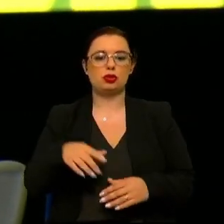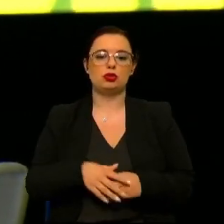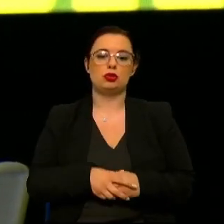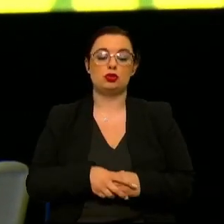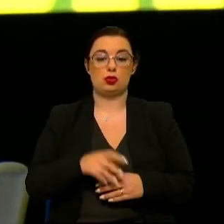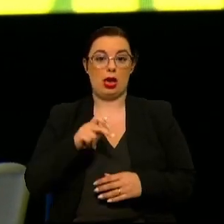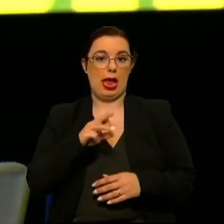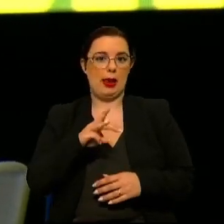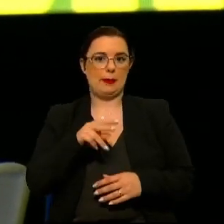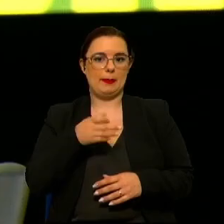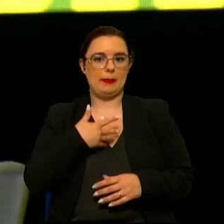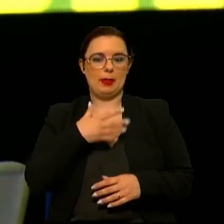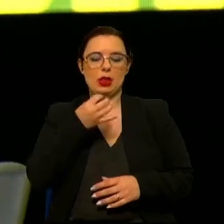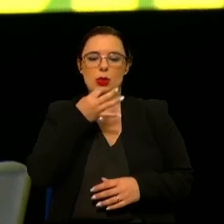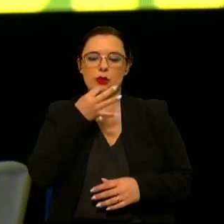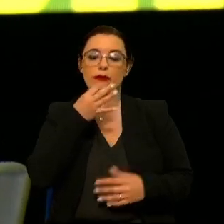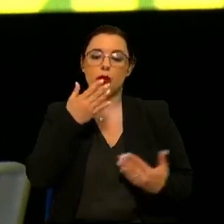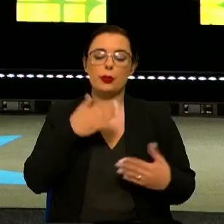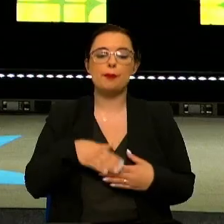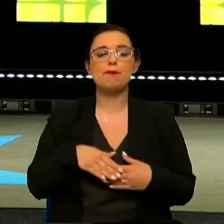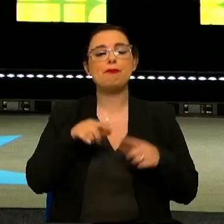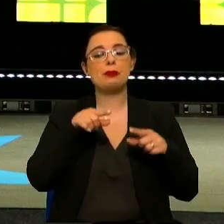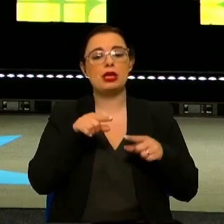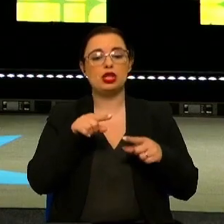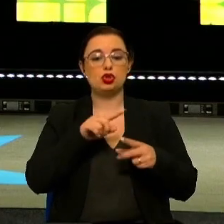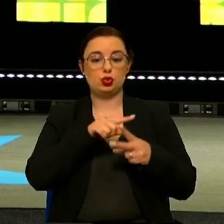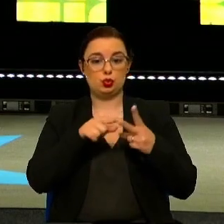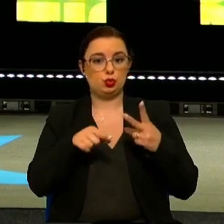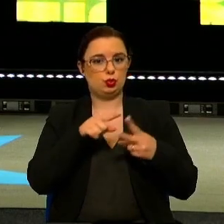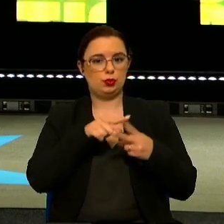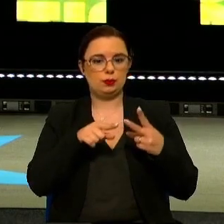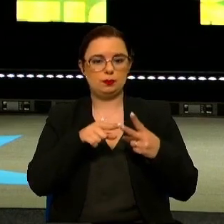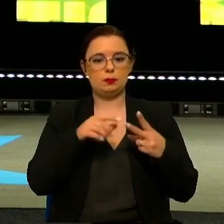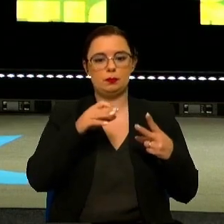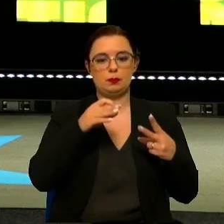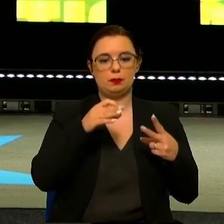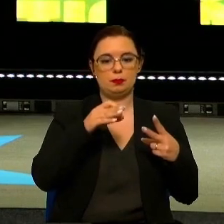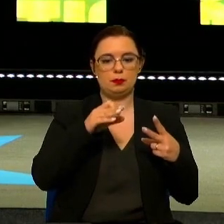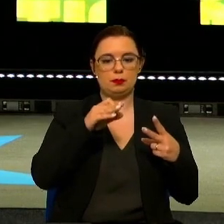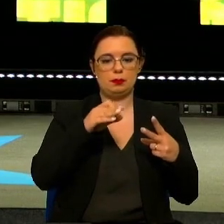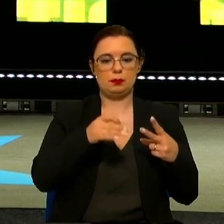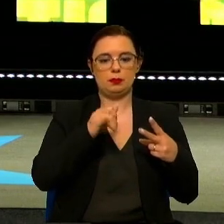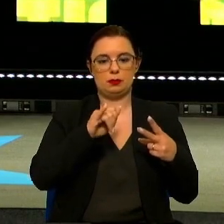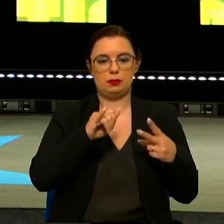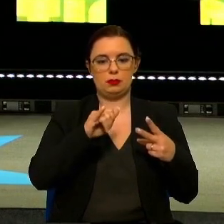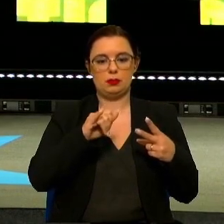projects that Armando Nolasco Pinto just mentioned. These 2 projects,